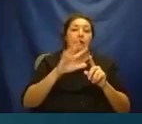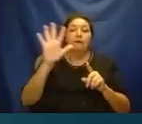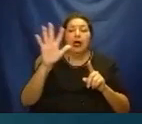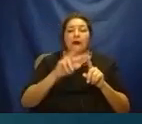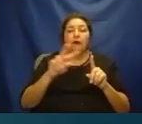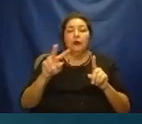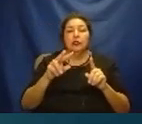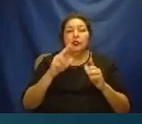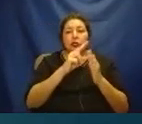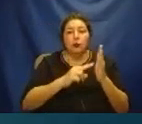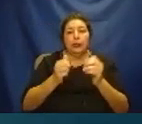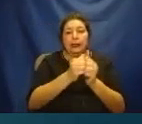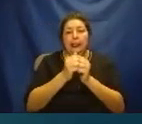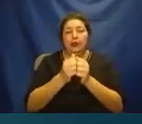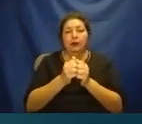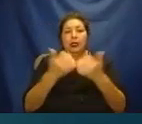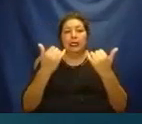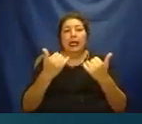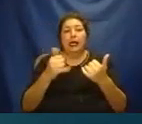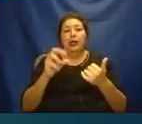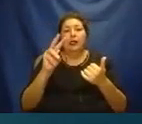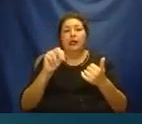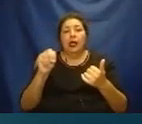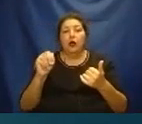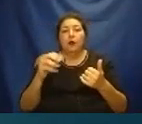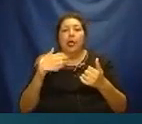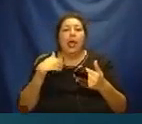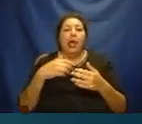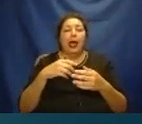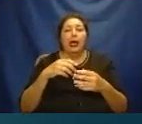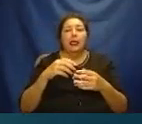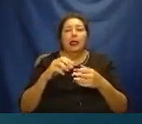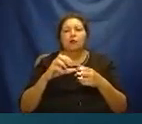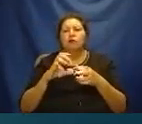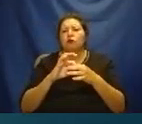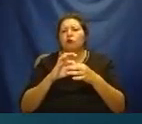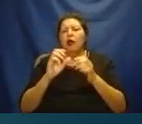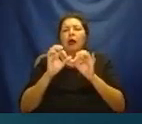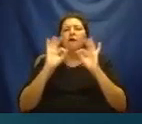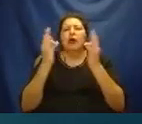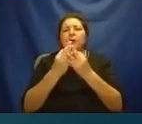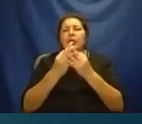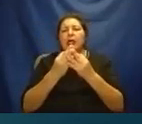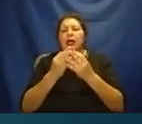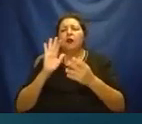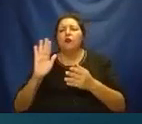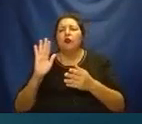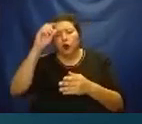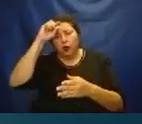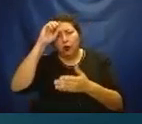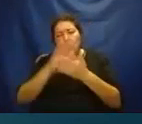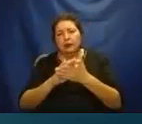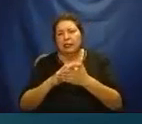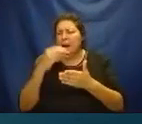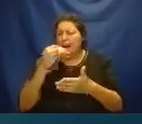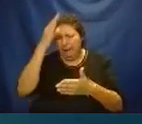them together. Now Naomi had a kinsman of her husband, a man of great wealth, of the family